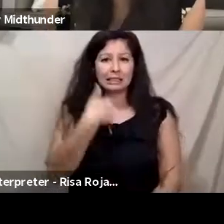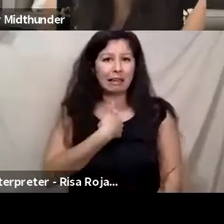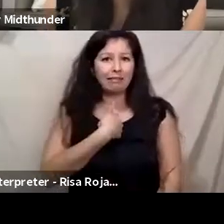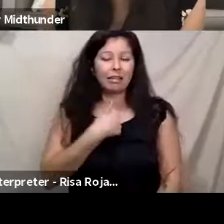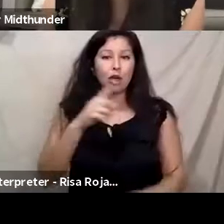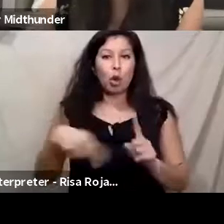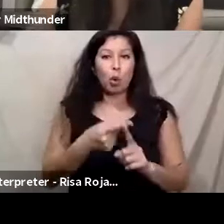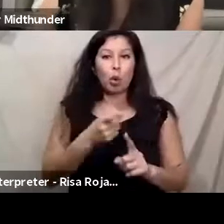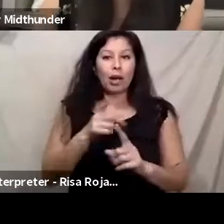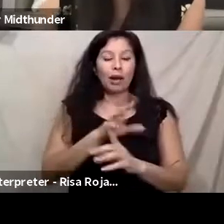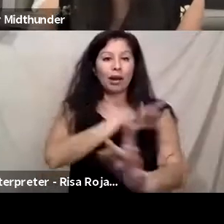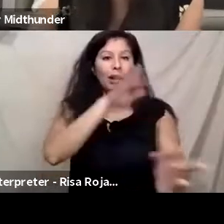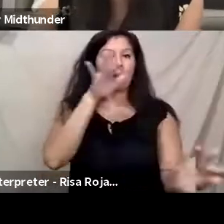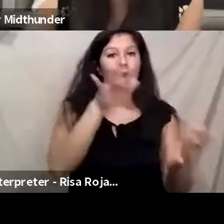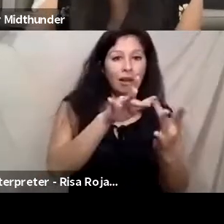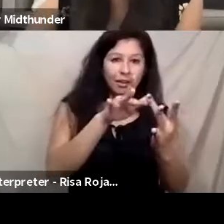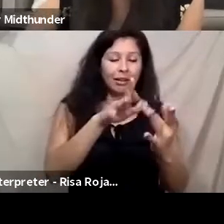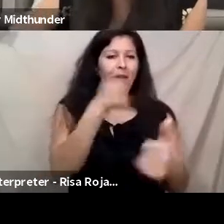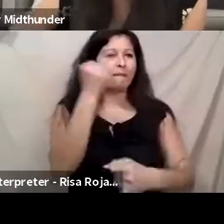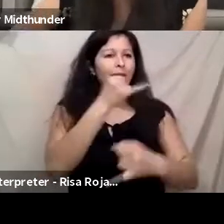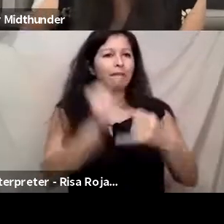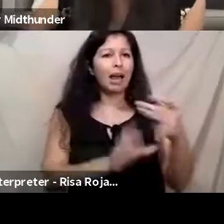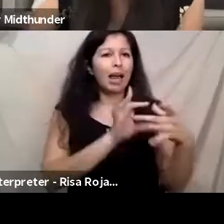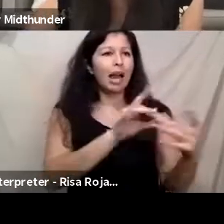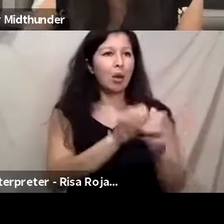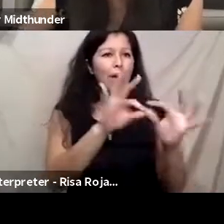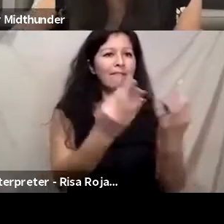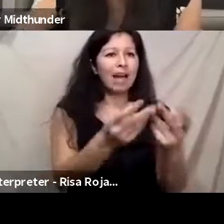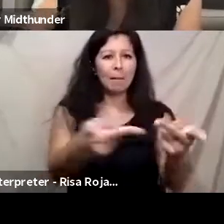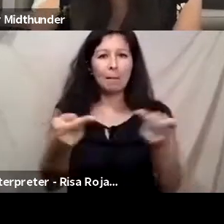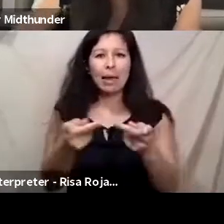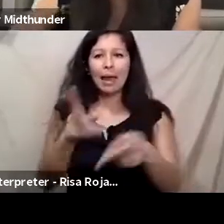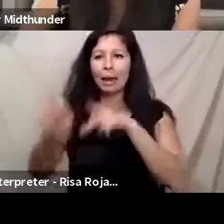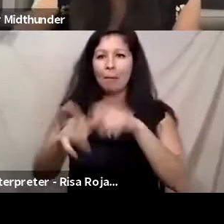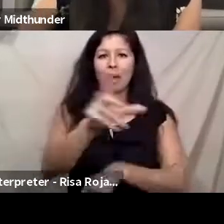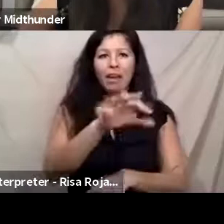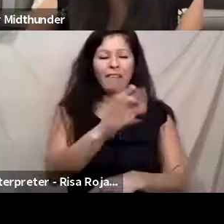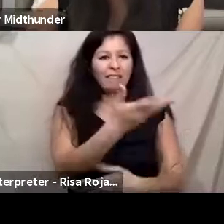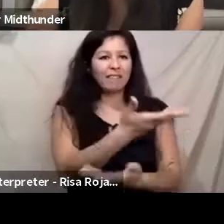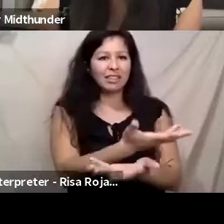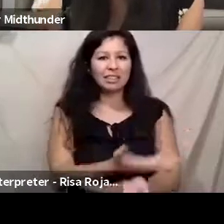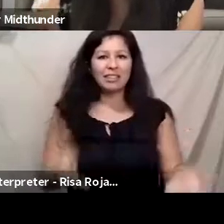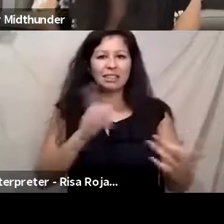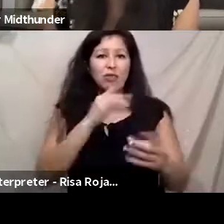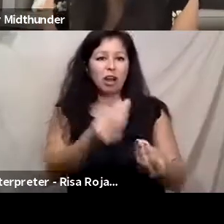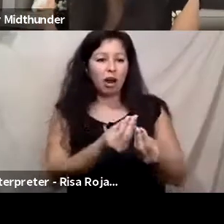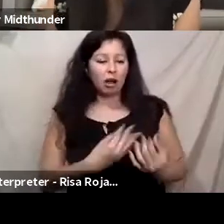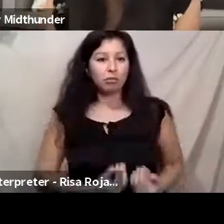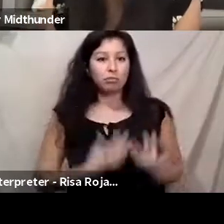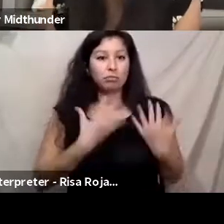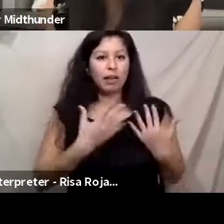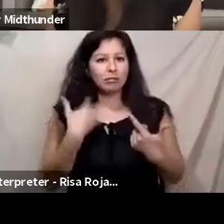when you do reach that, and you do get to connect to the family and the places and the people of these things that really inspired you, there's